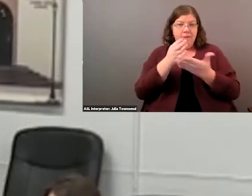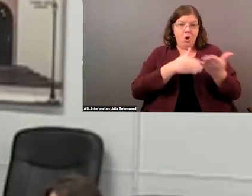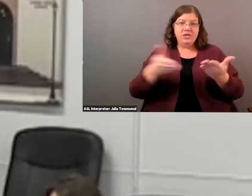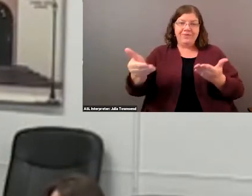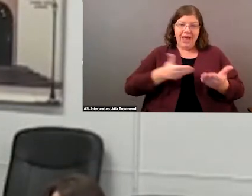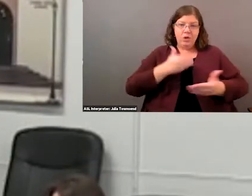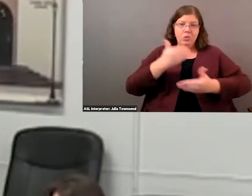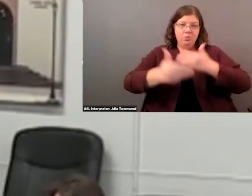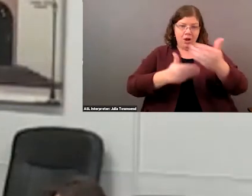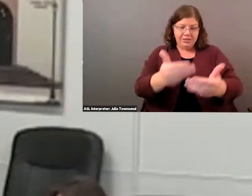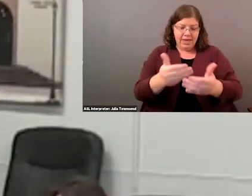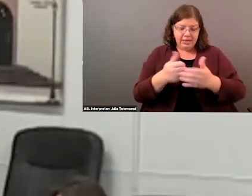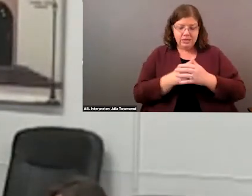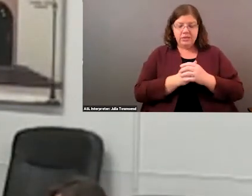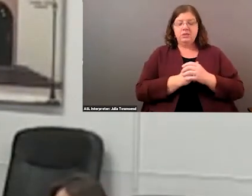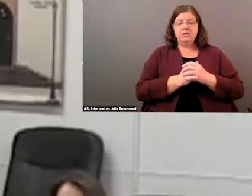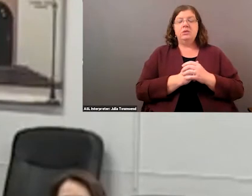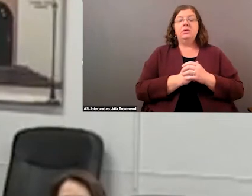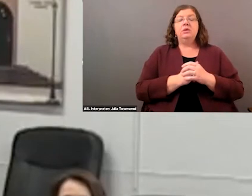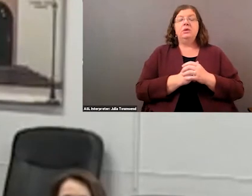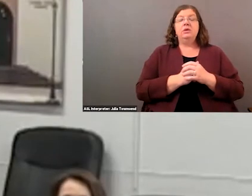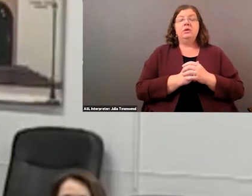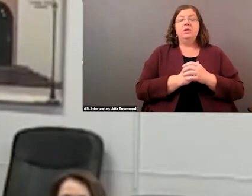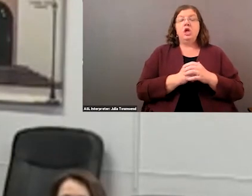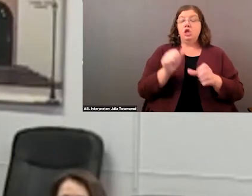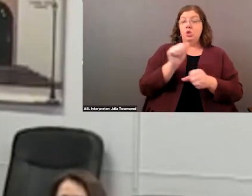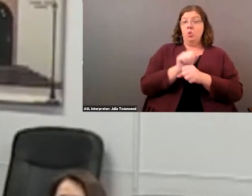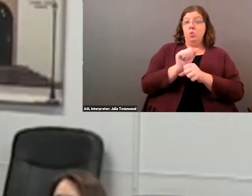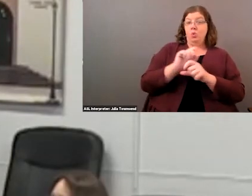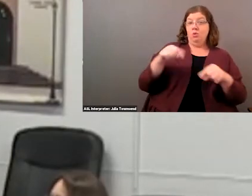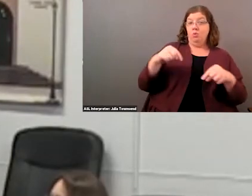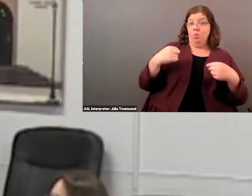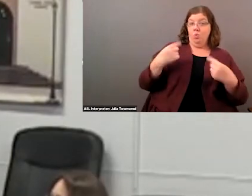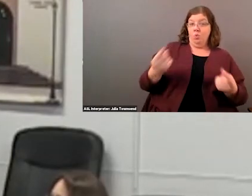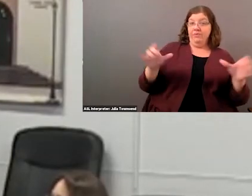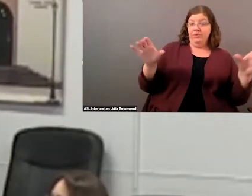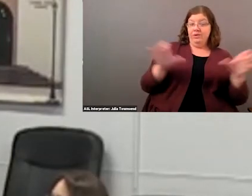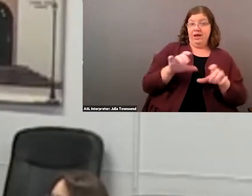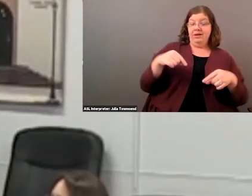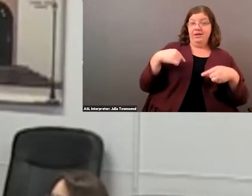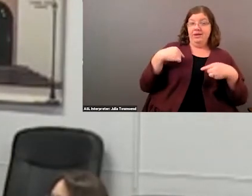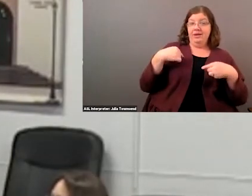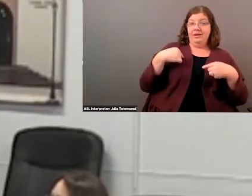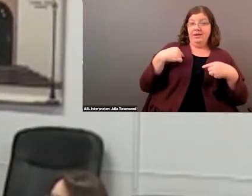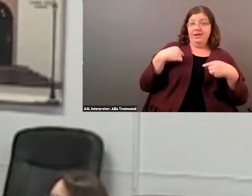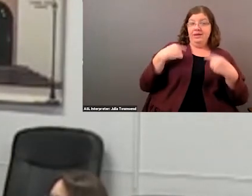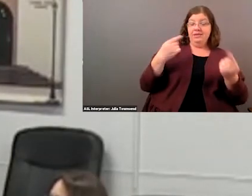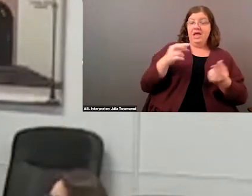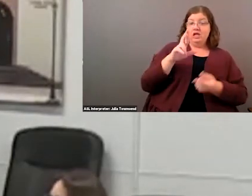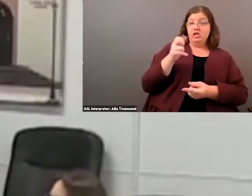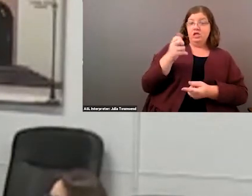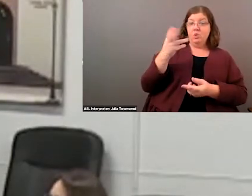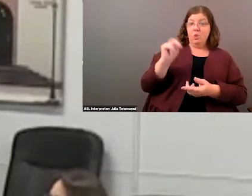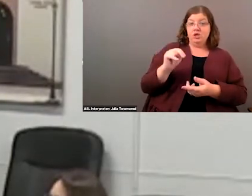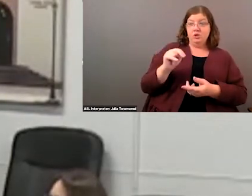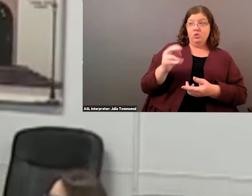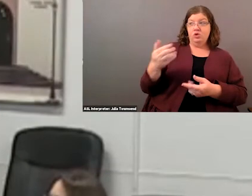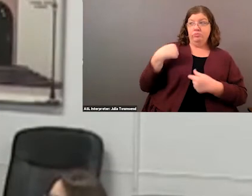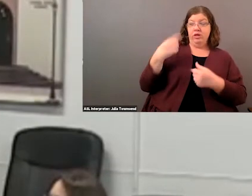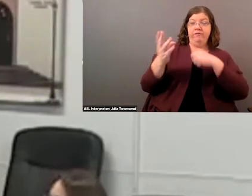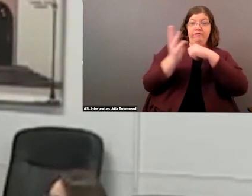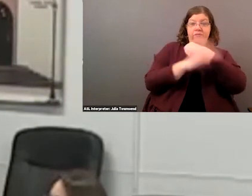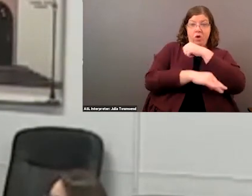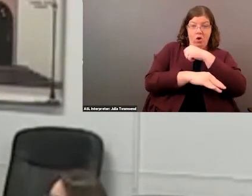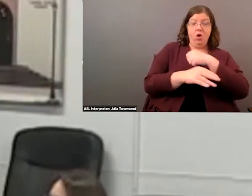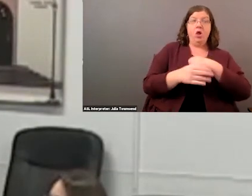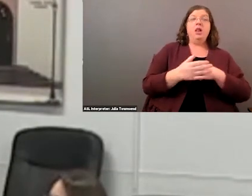the resolution that you've had and over the fall is how do we look at those 3 processes and make them